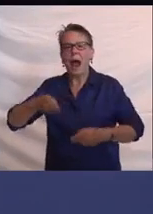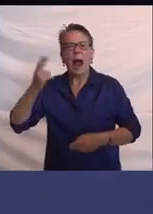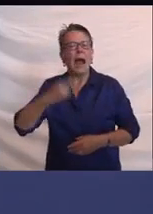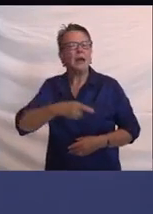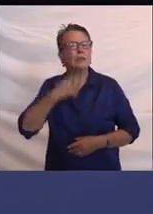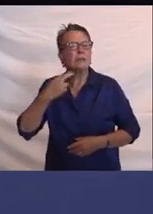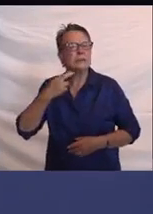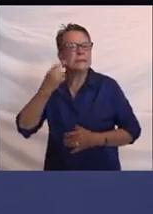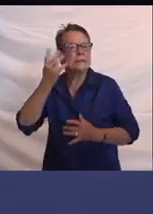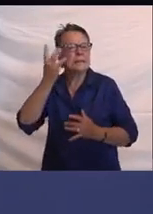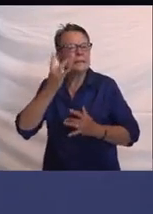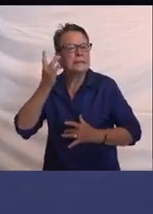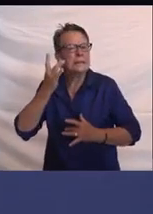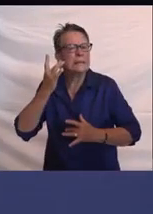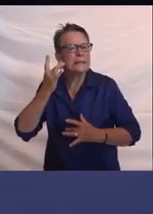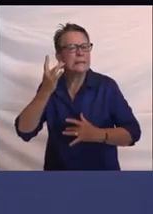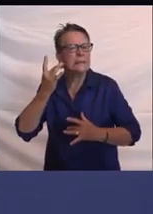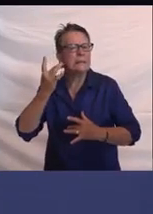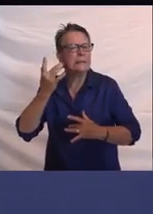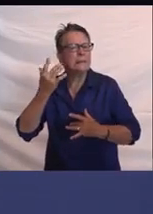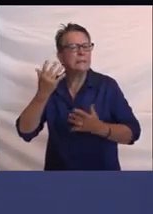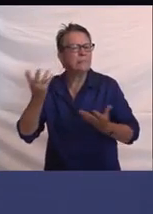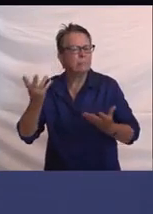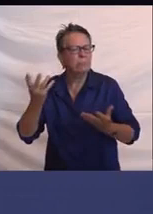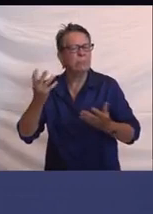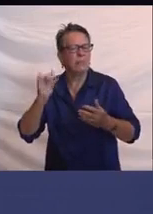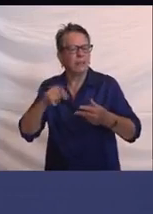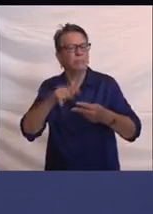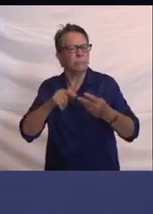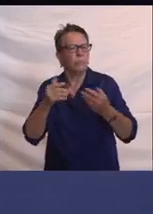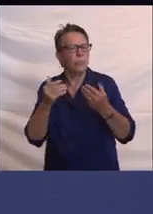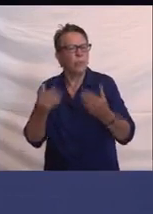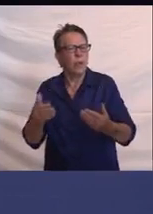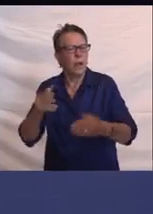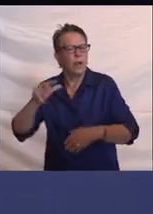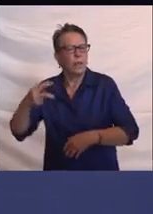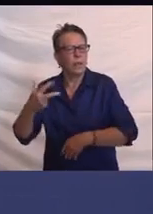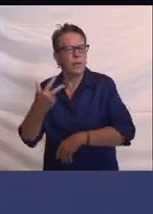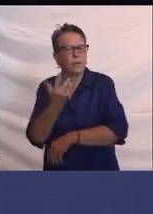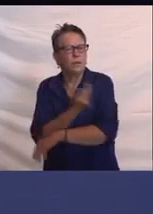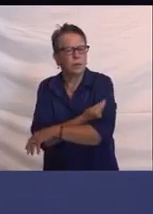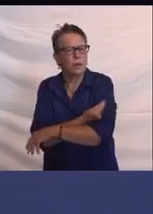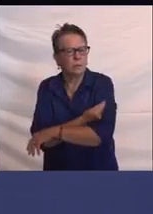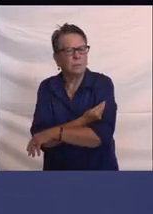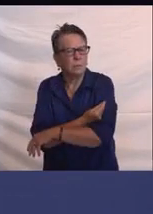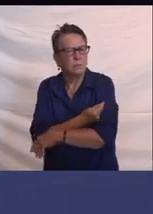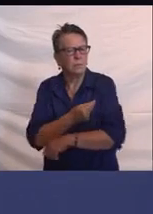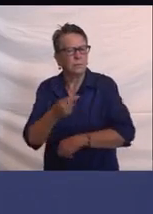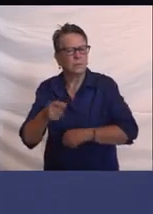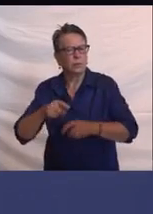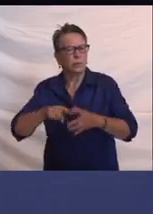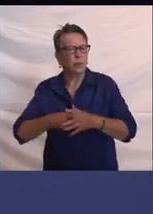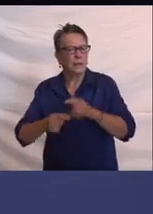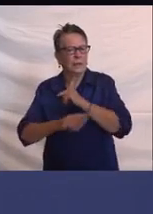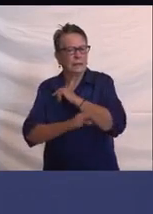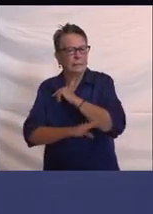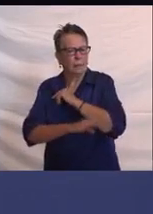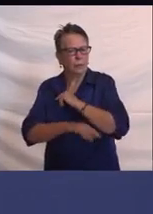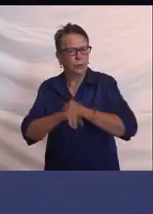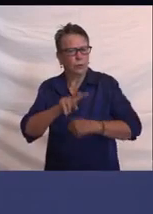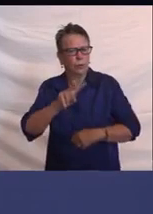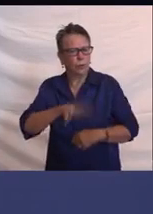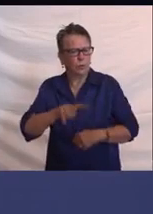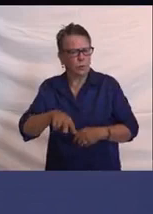Immunization Practices, ACIP, will meet on September 22nd and September 23rd to offer